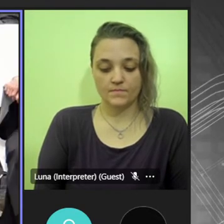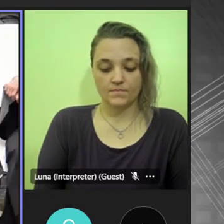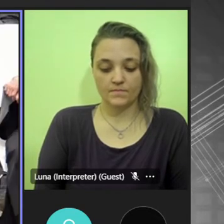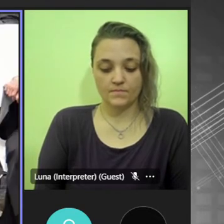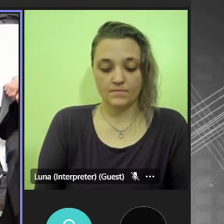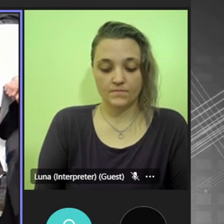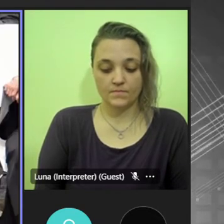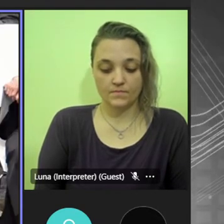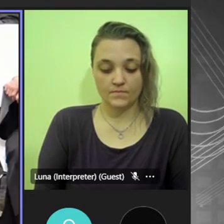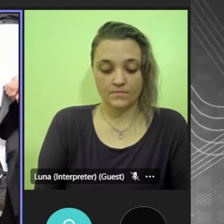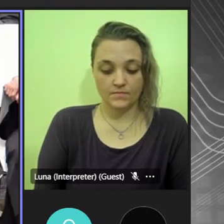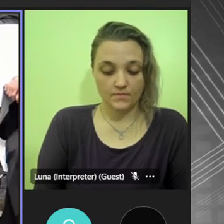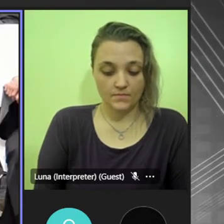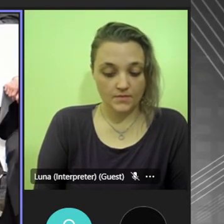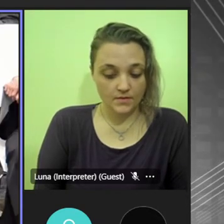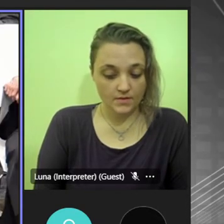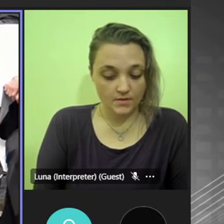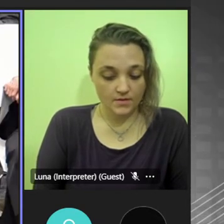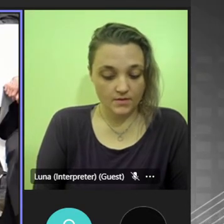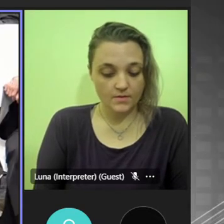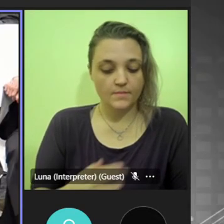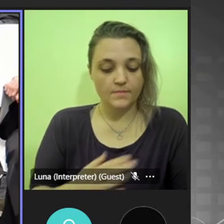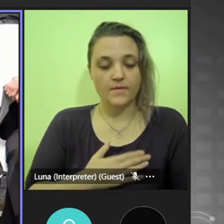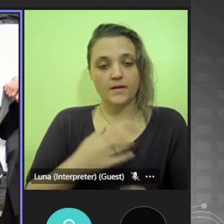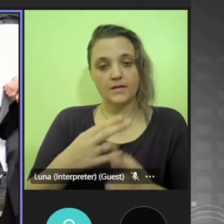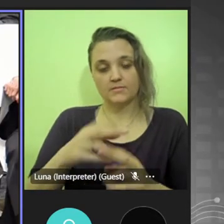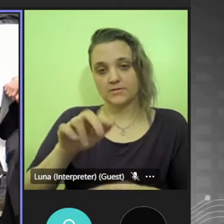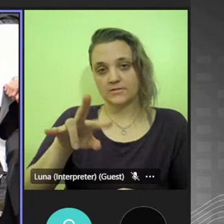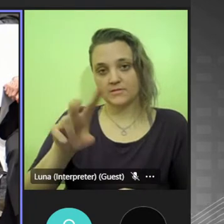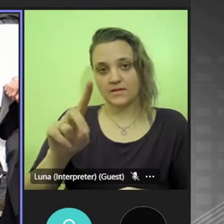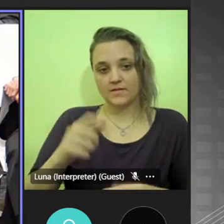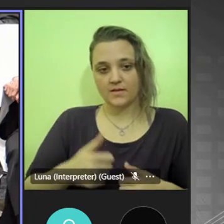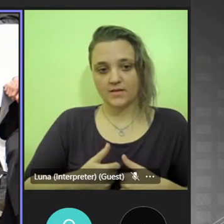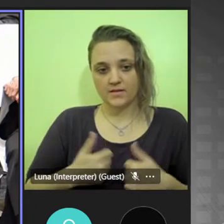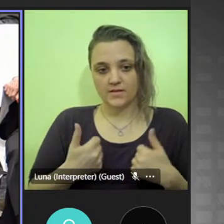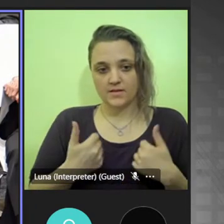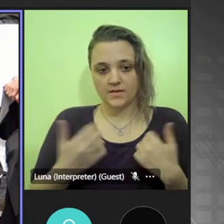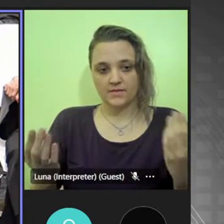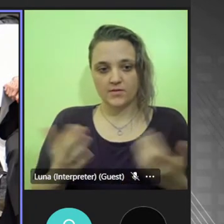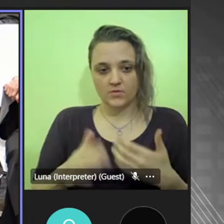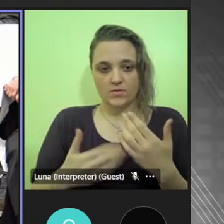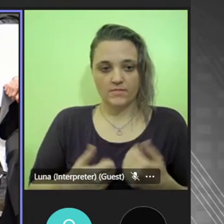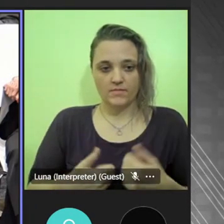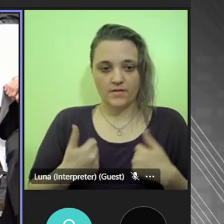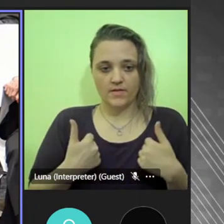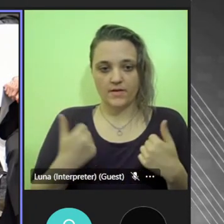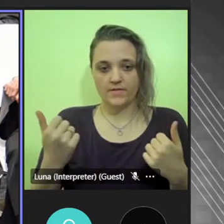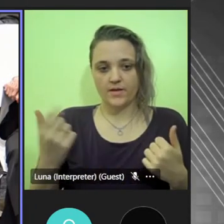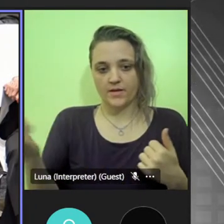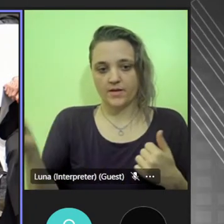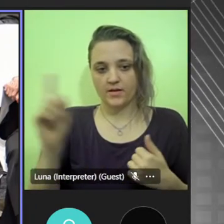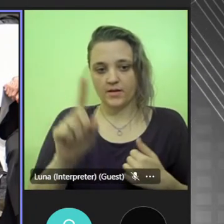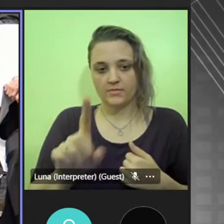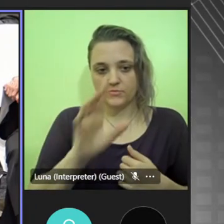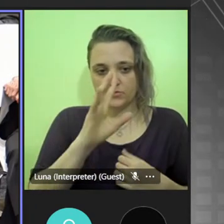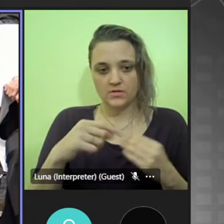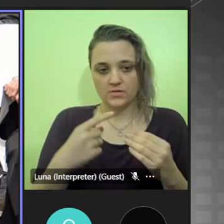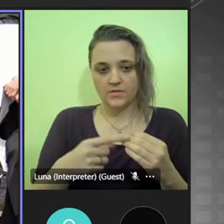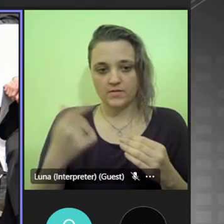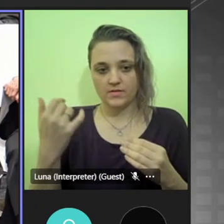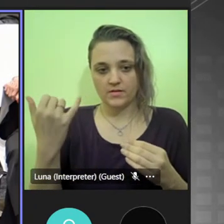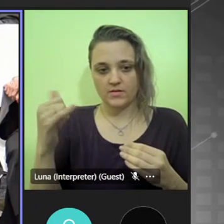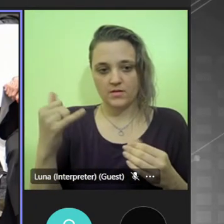excuse me everybody my name is David Burke I've been in board fourth recipient for all my life I'm here to pose about the yellow line